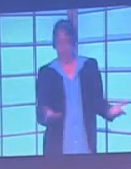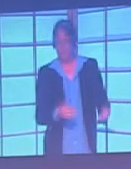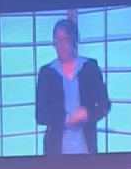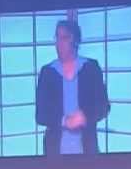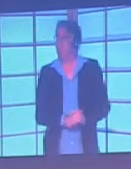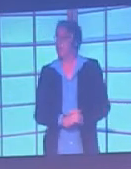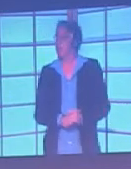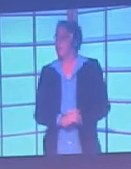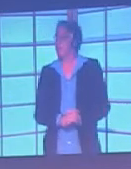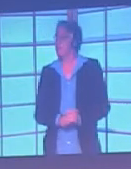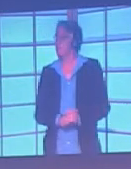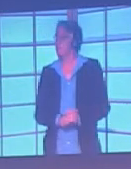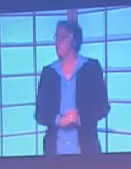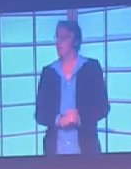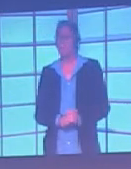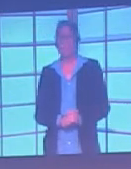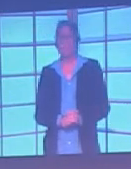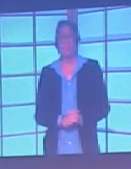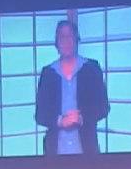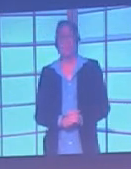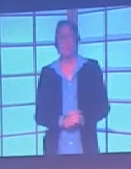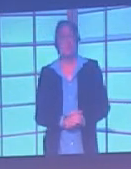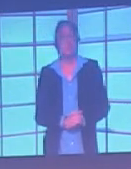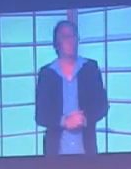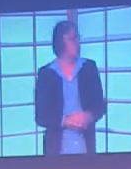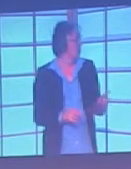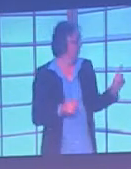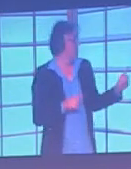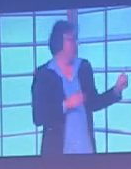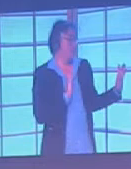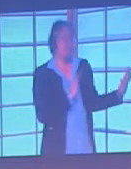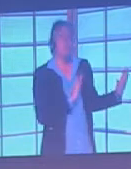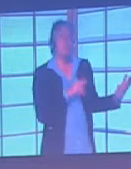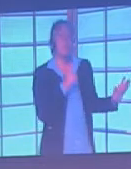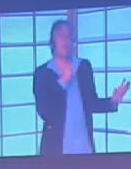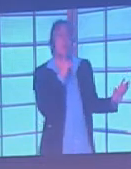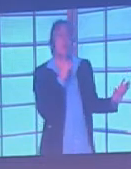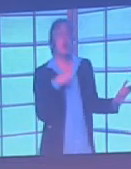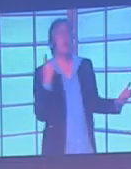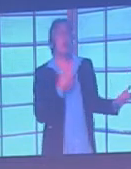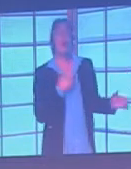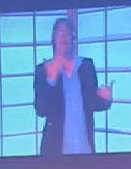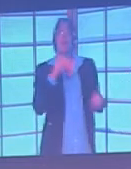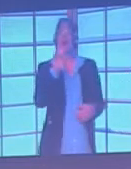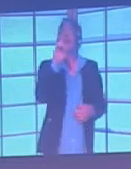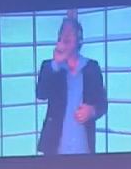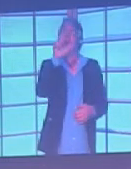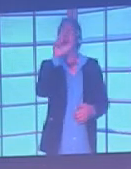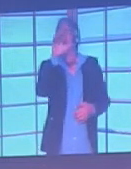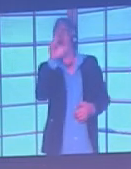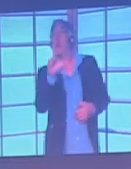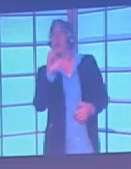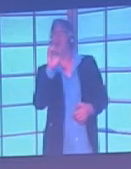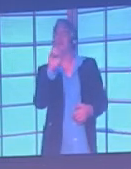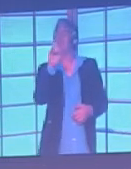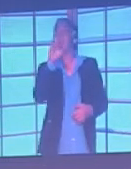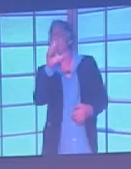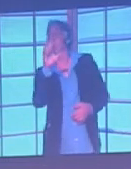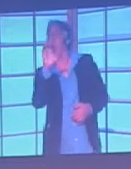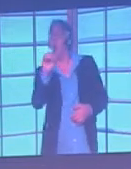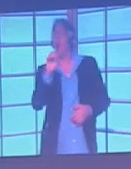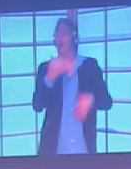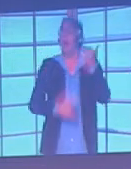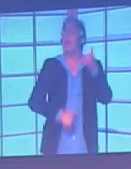tomorrow about DLO. We don't have DLO in the club, but we